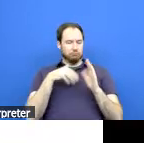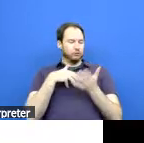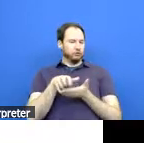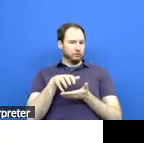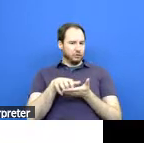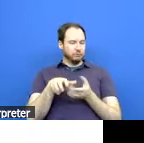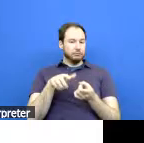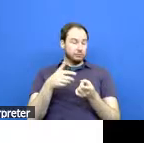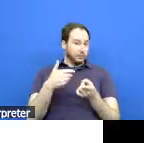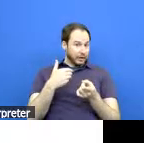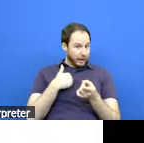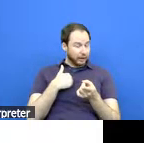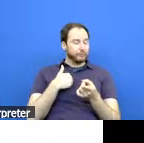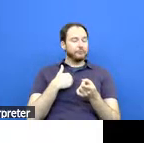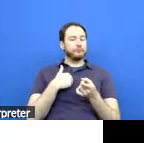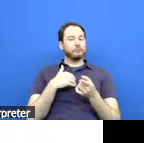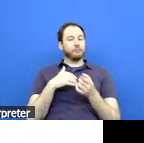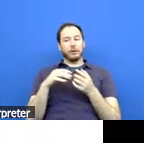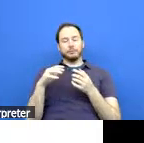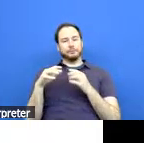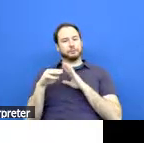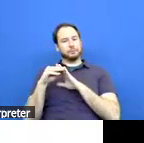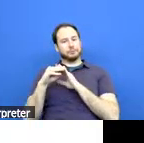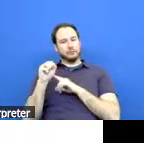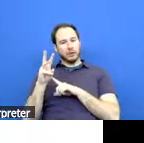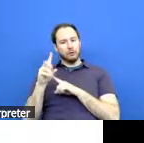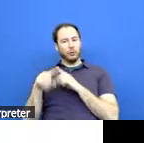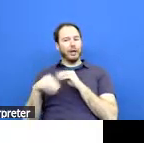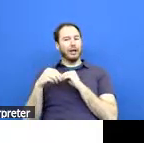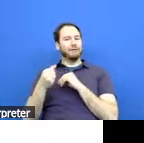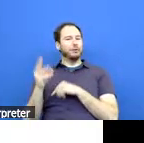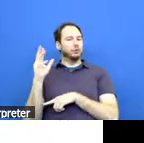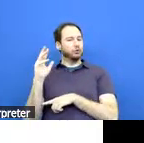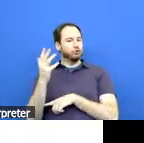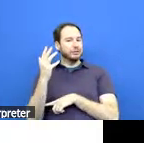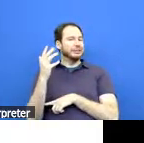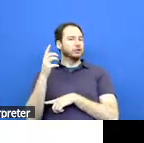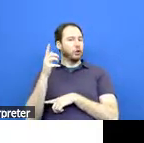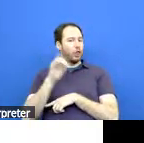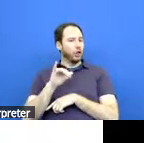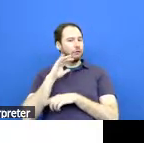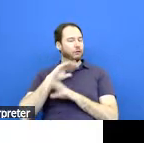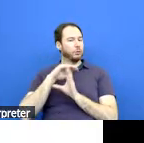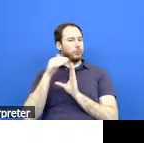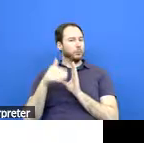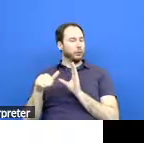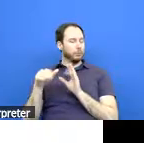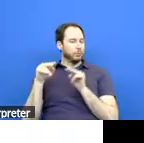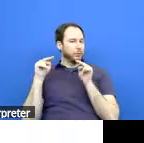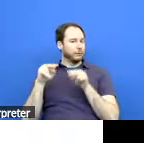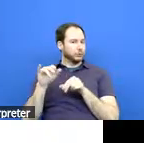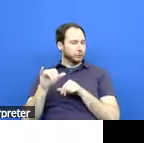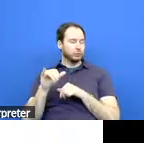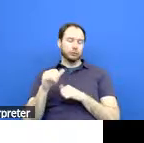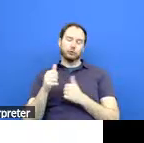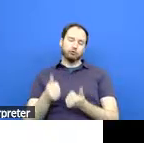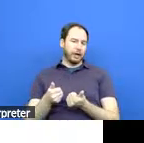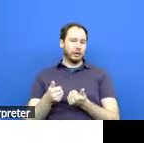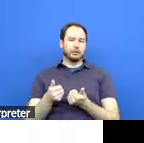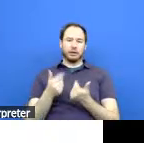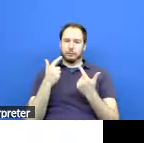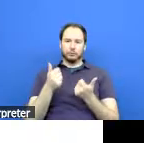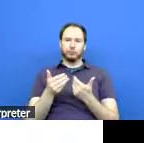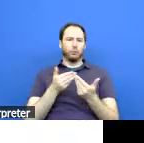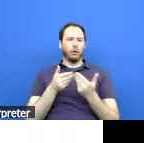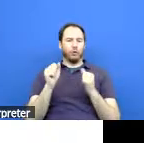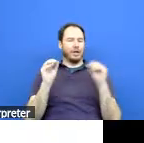if you do have the modeling software that can throw some of the trees as to what you would be looking at from a tree standpoint, that's great. As much